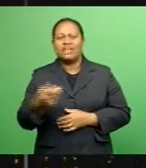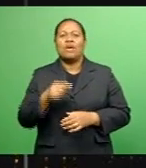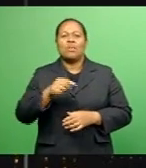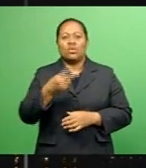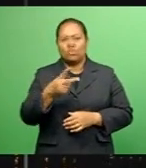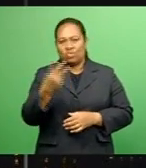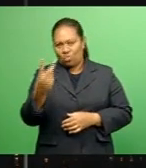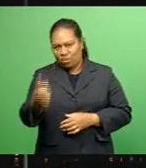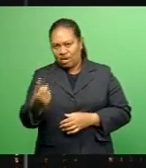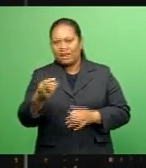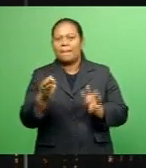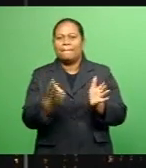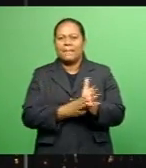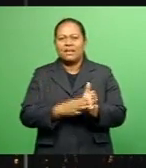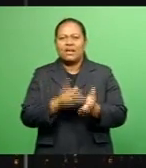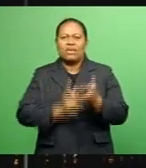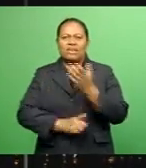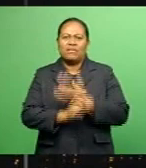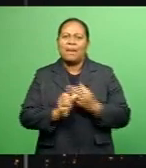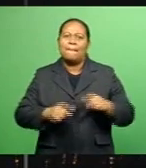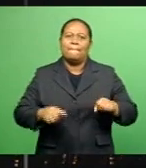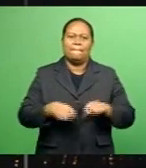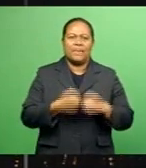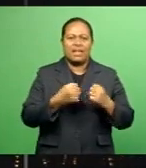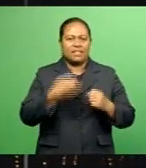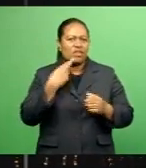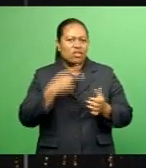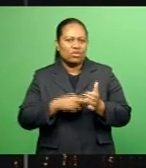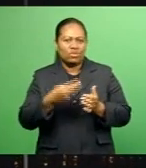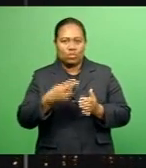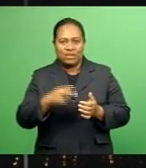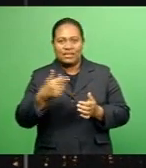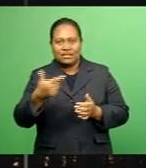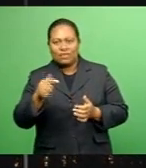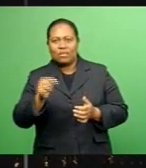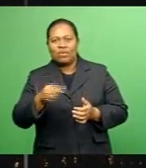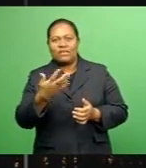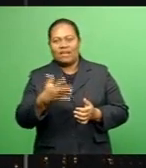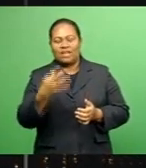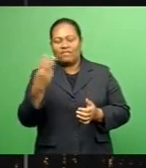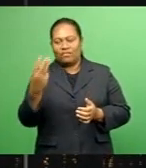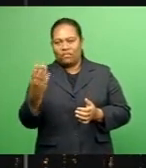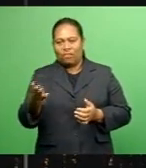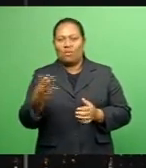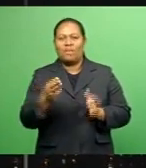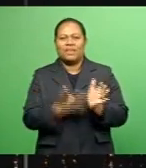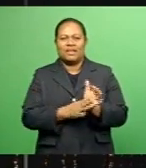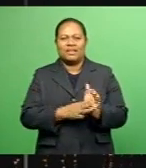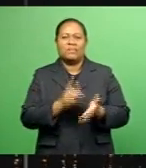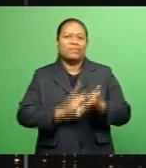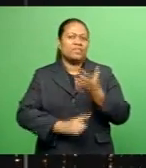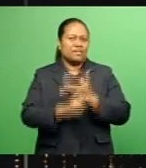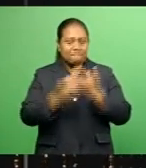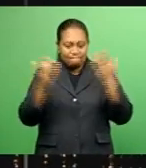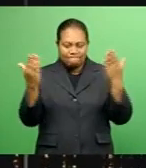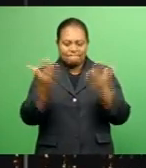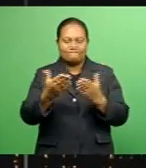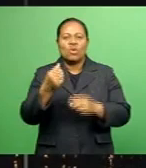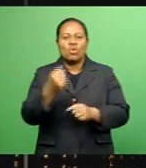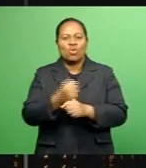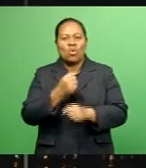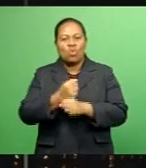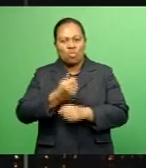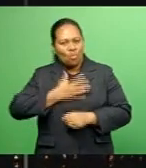meters, smashing the old record of 27.57 meters, with the ultimate aim of a gold medal during